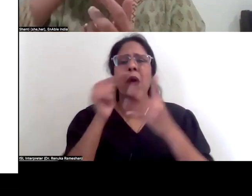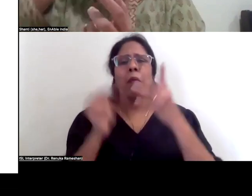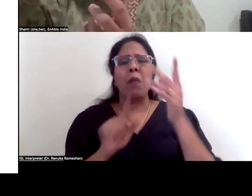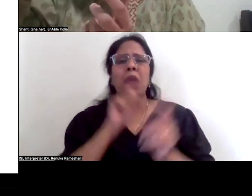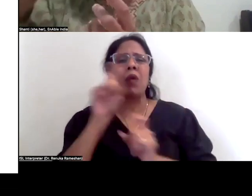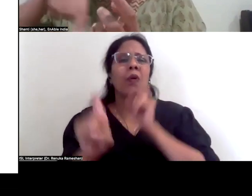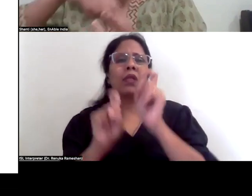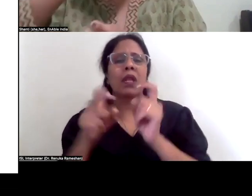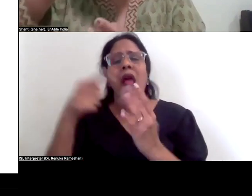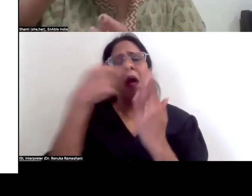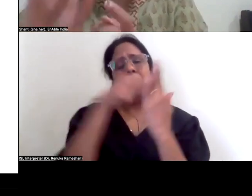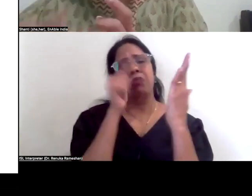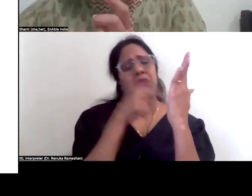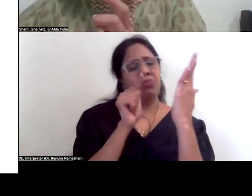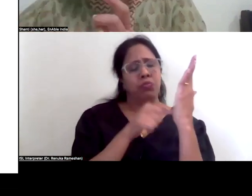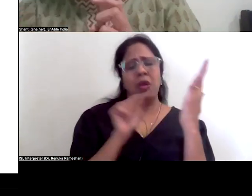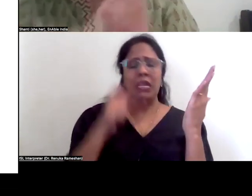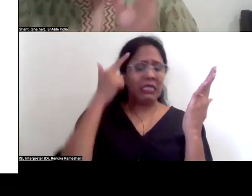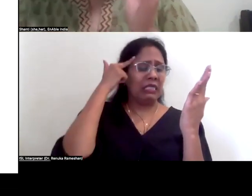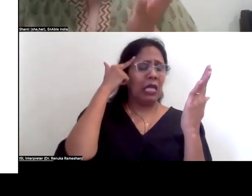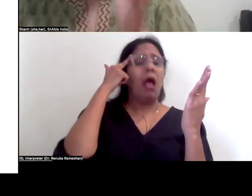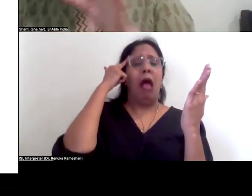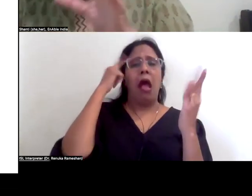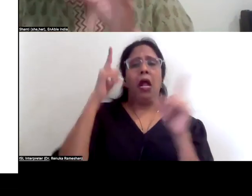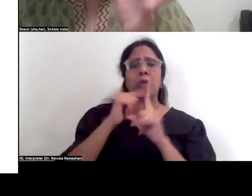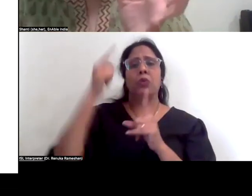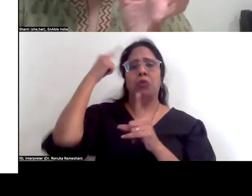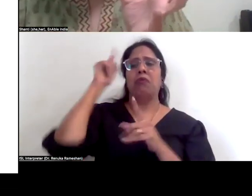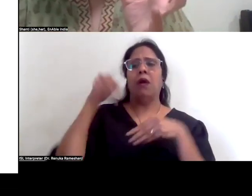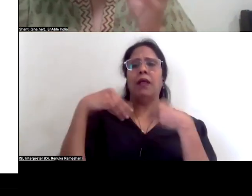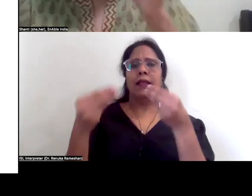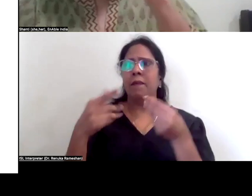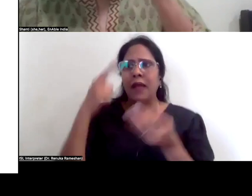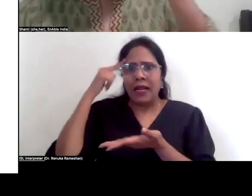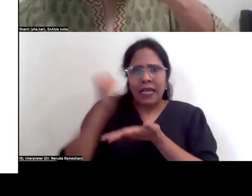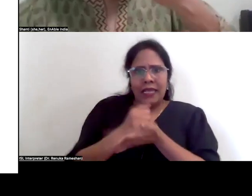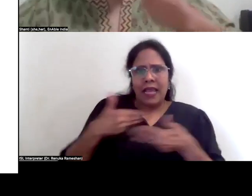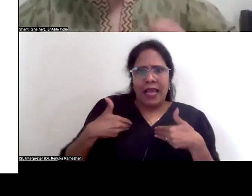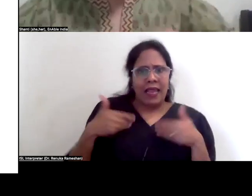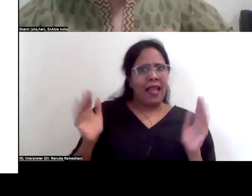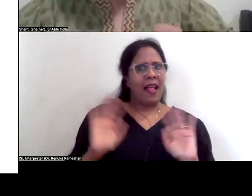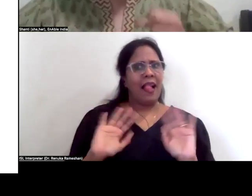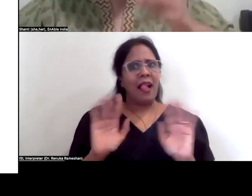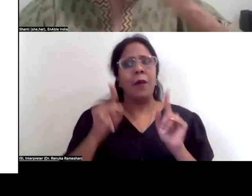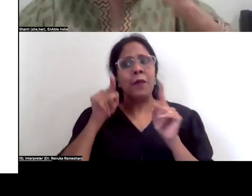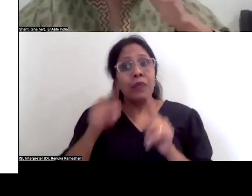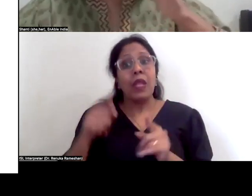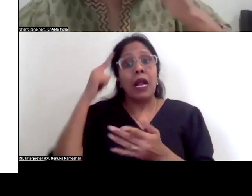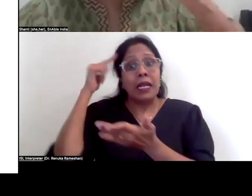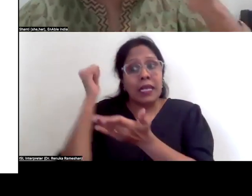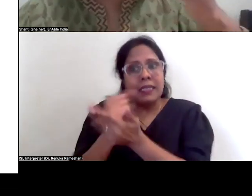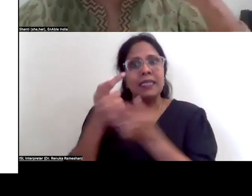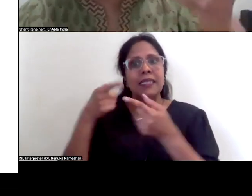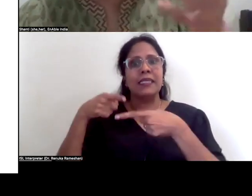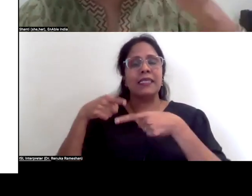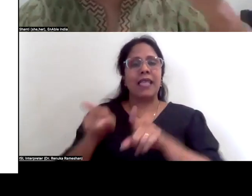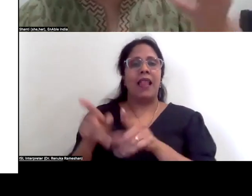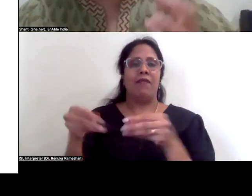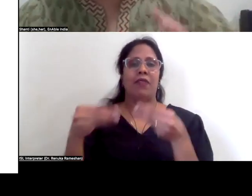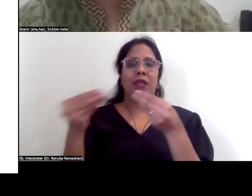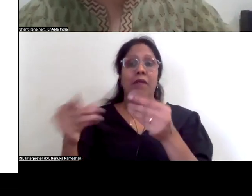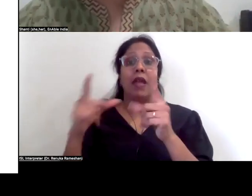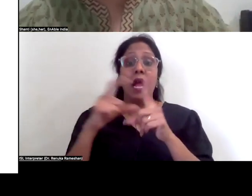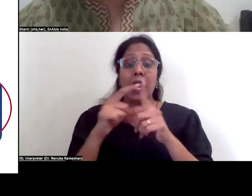you're deciding, yeah, I think I want to do this. You can still decide whatever you want, but you take that decision, but with all the data